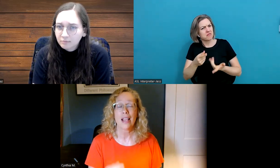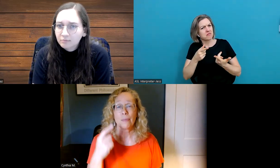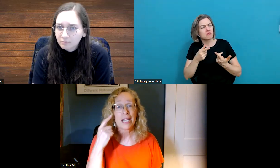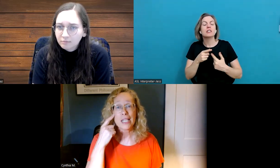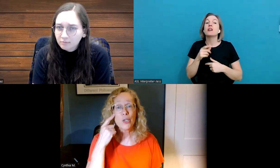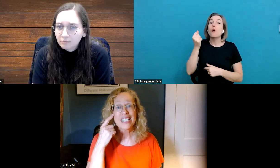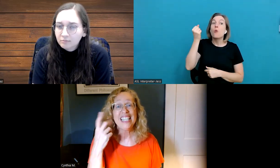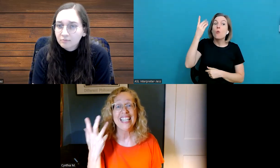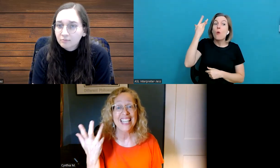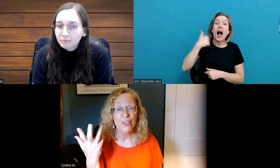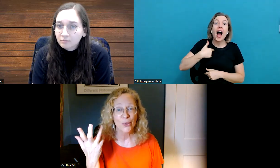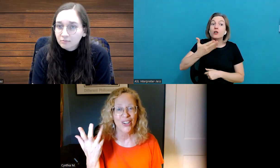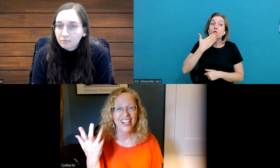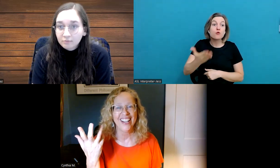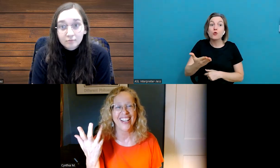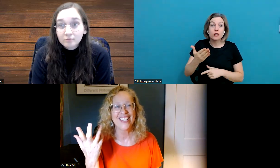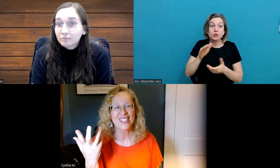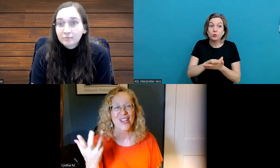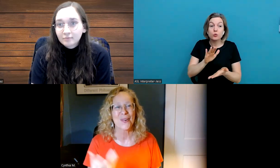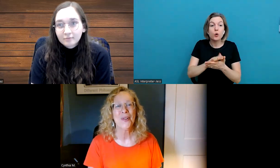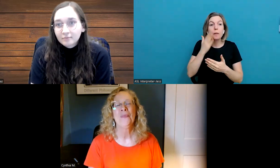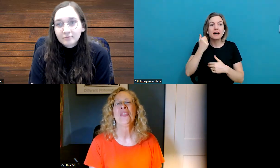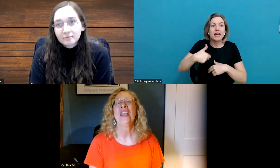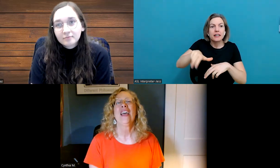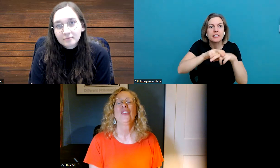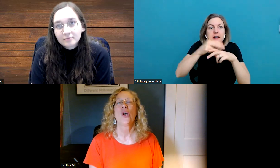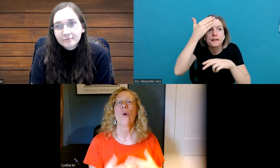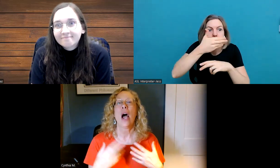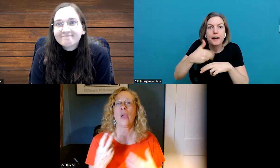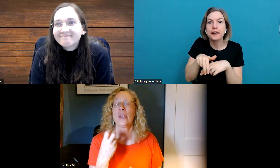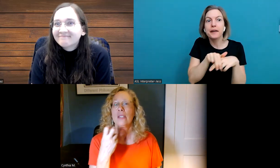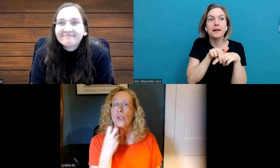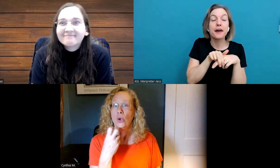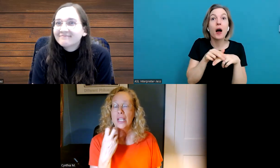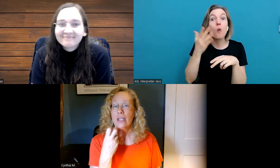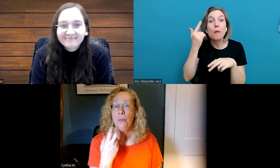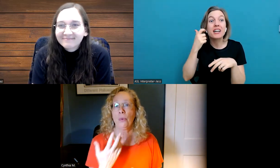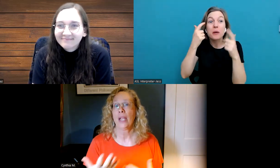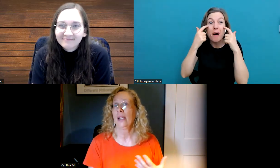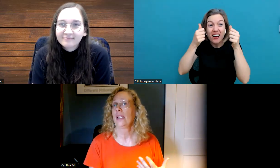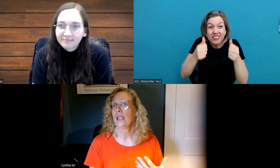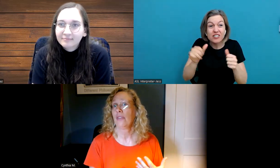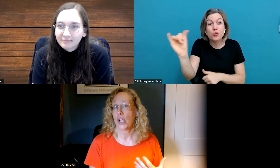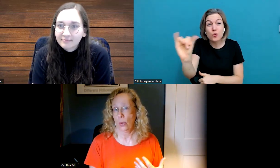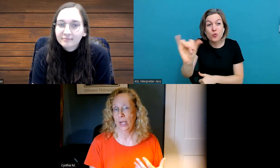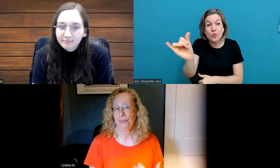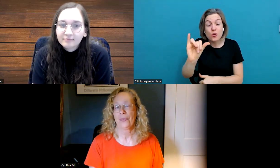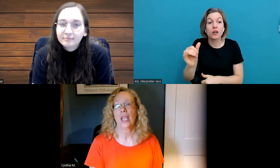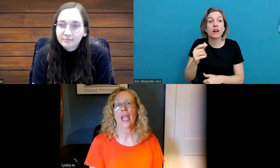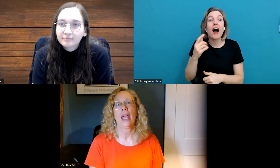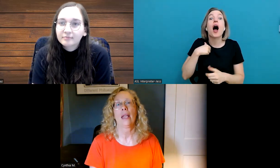the class because I couldn't see either. And so I was learning to lip read and didn't even know